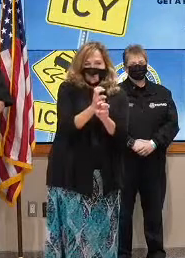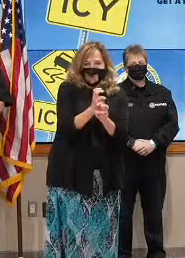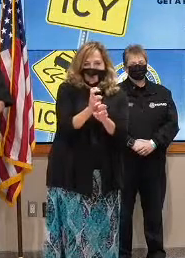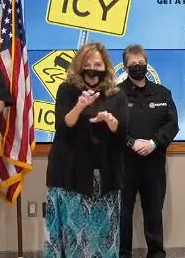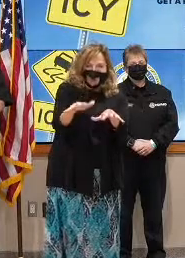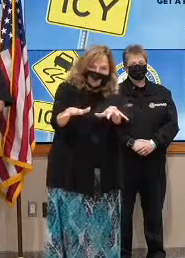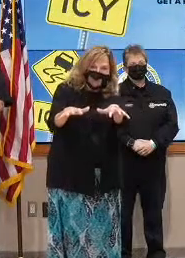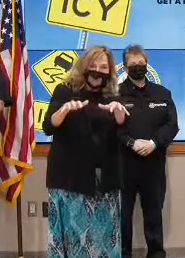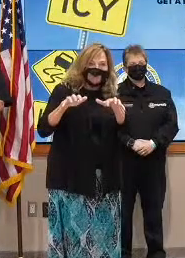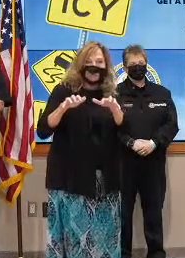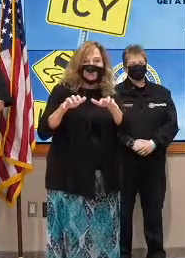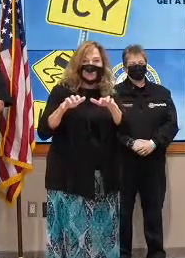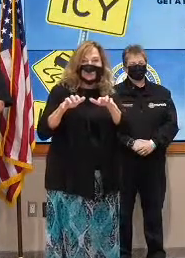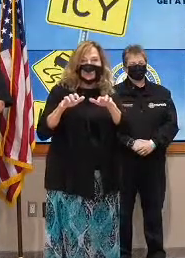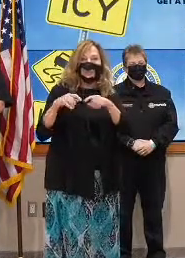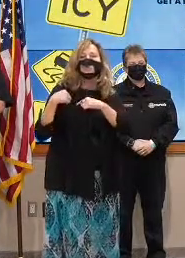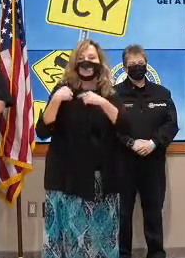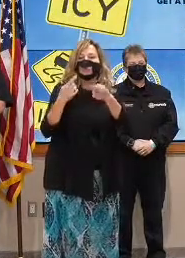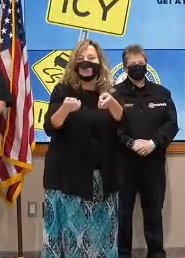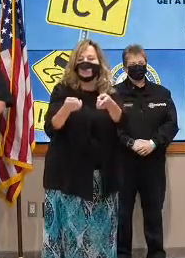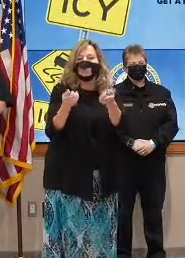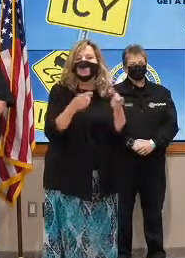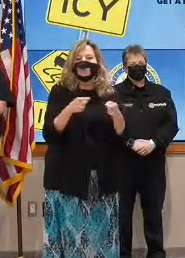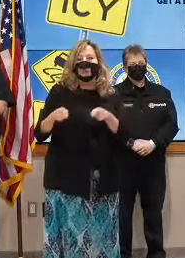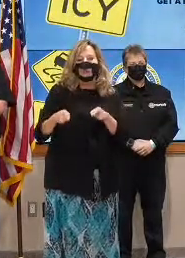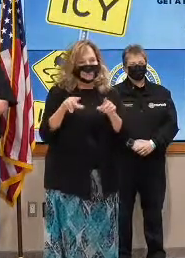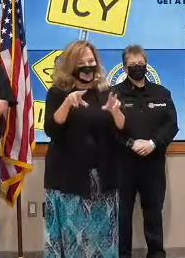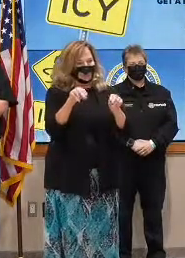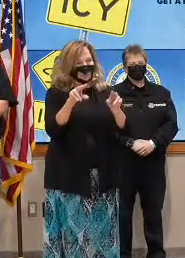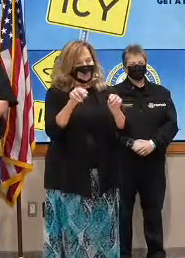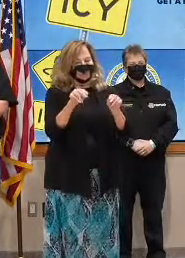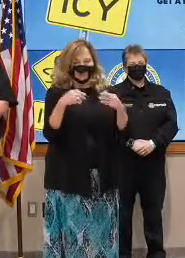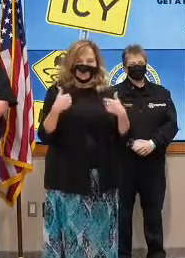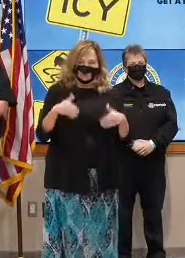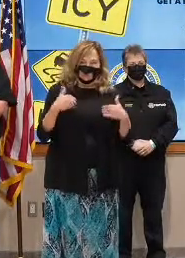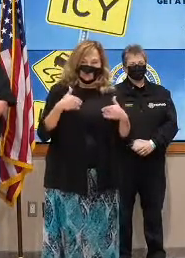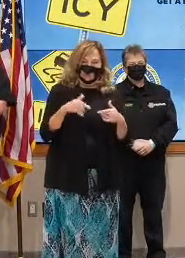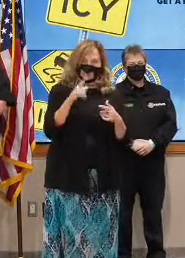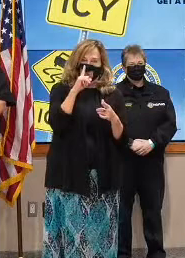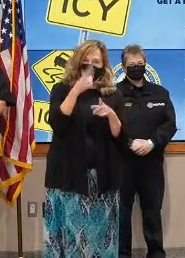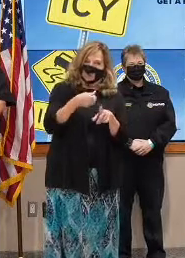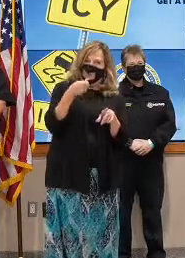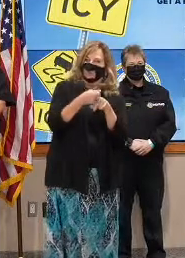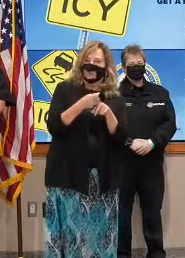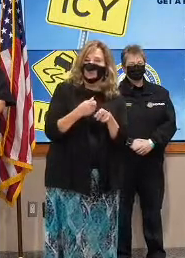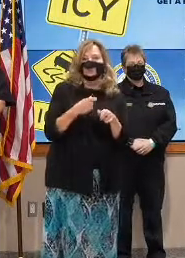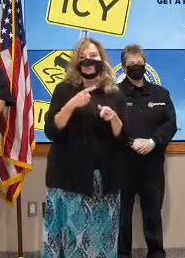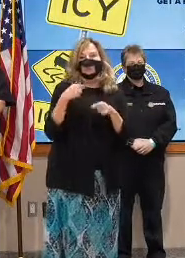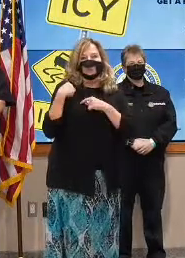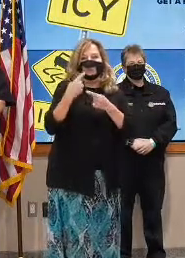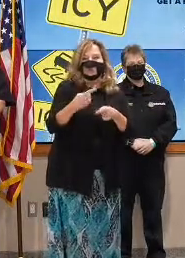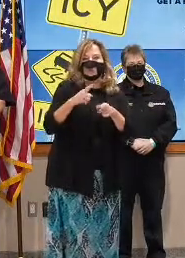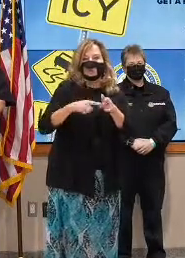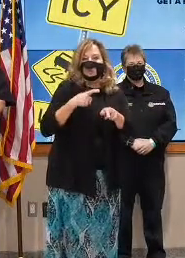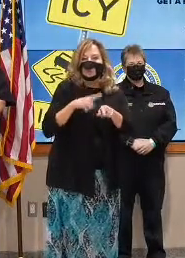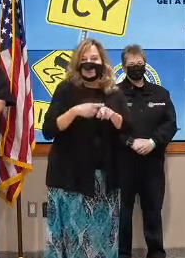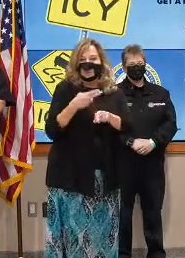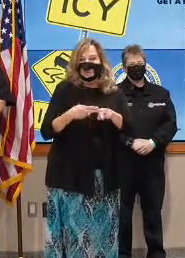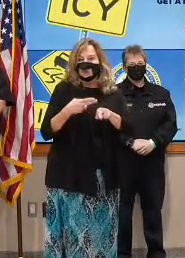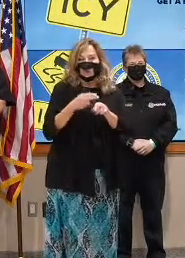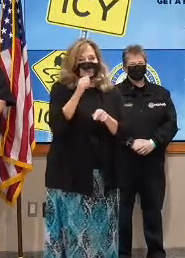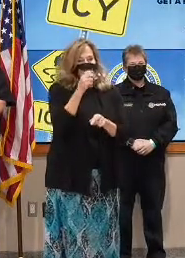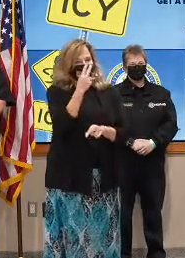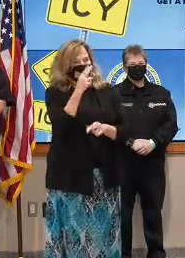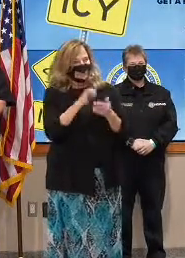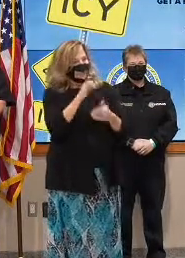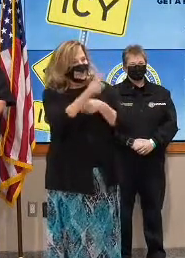a historic cold spell that has the potential of causing tremendous disruption to our region